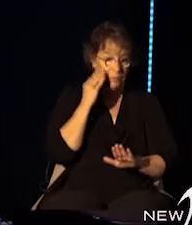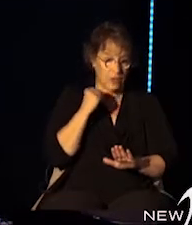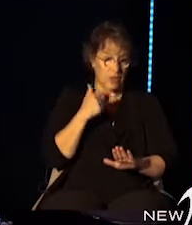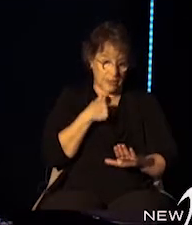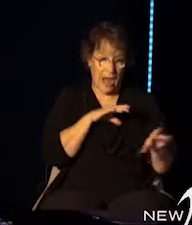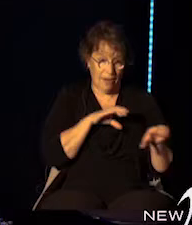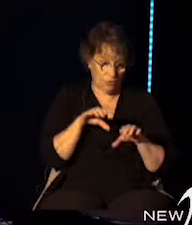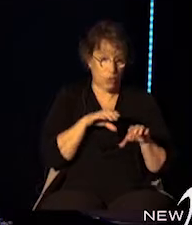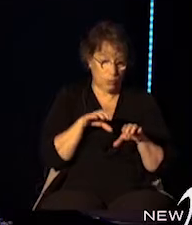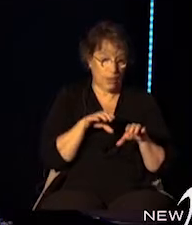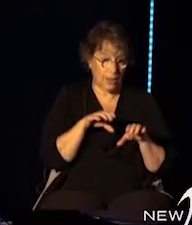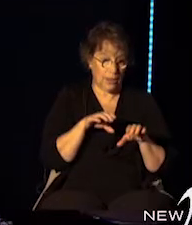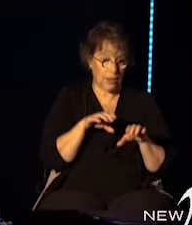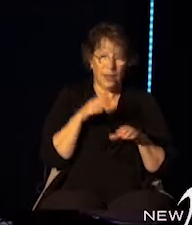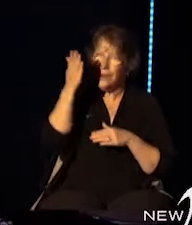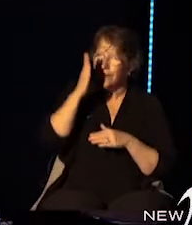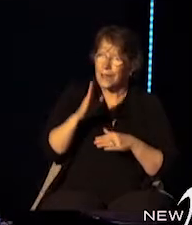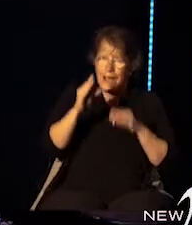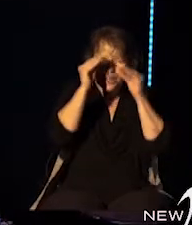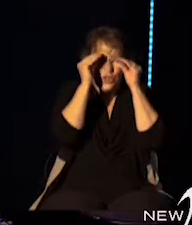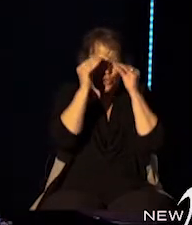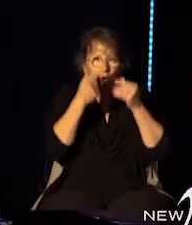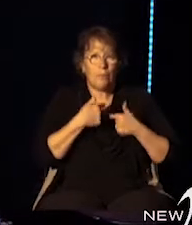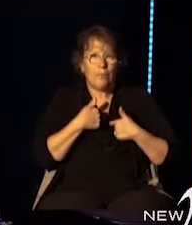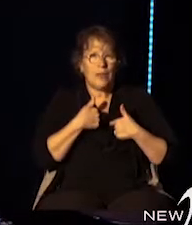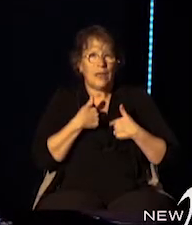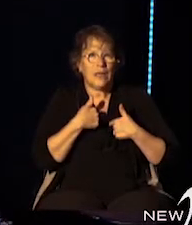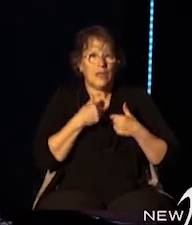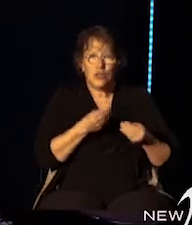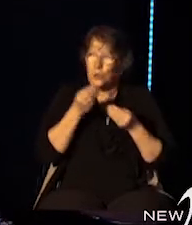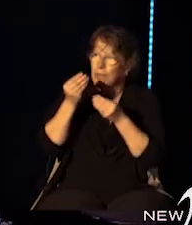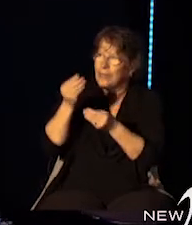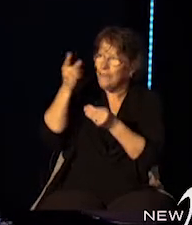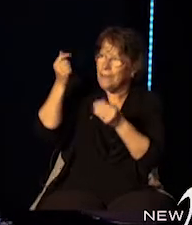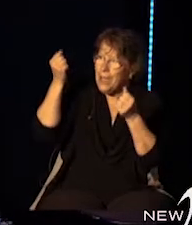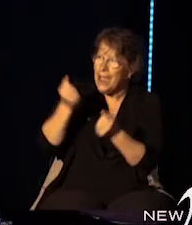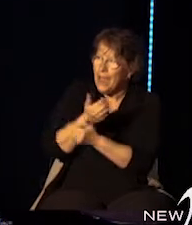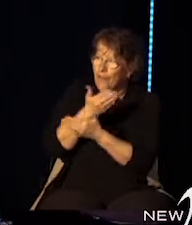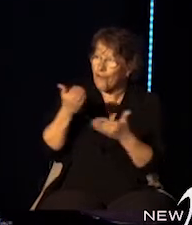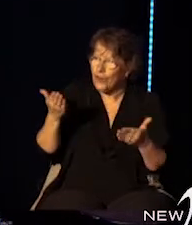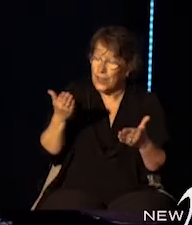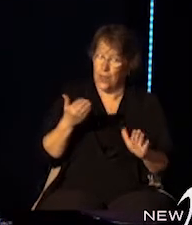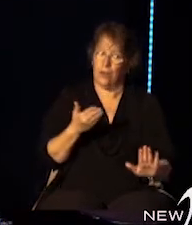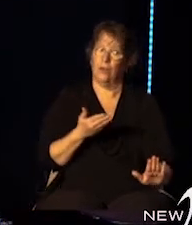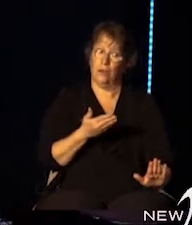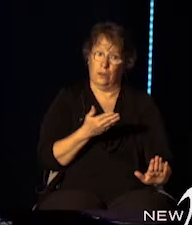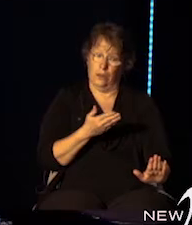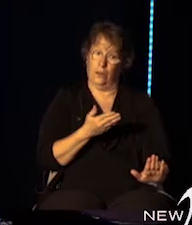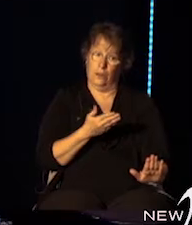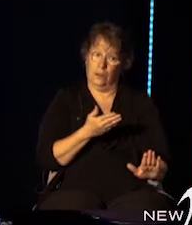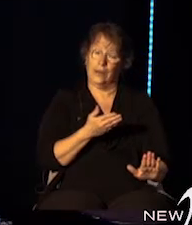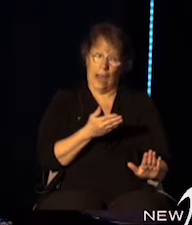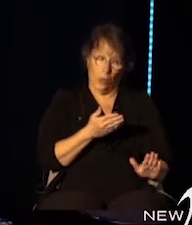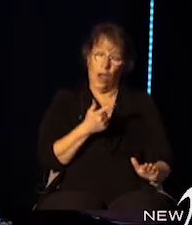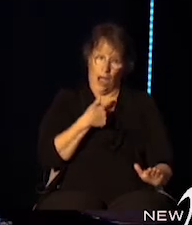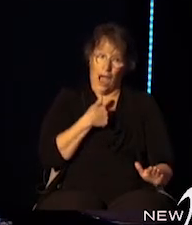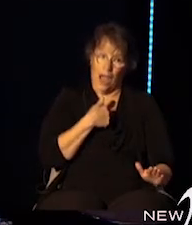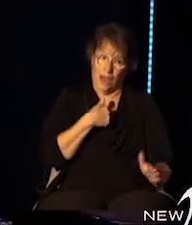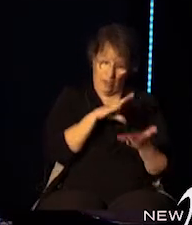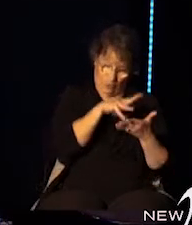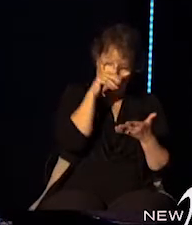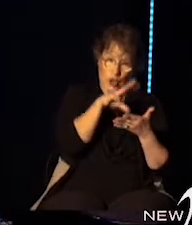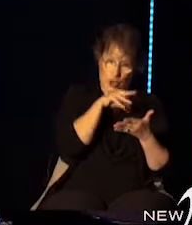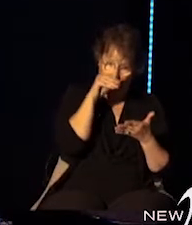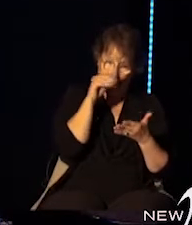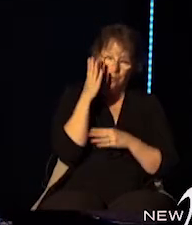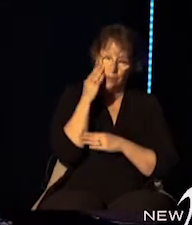me how to put everything in His hands. It's been a learning experience. But now, as God blesses